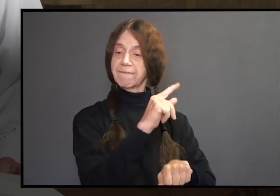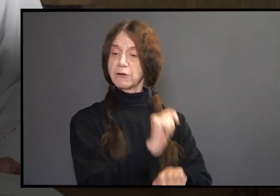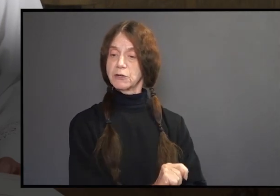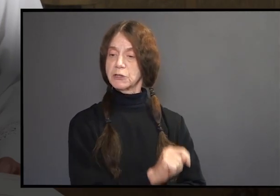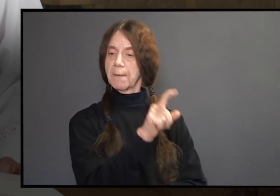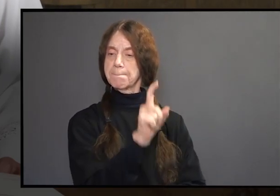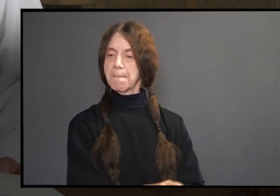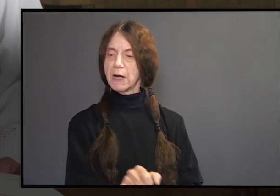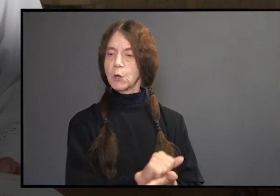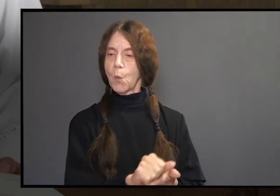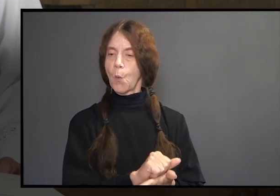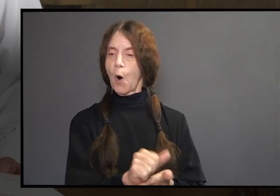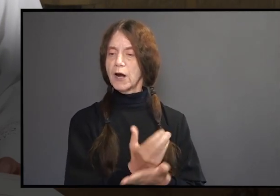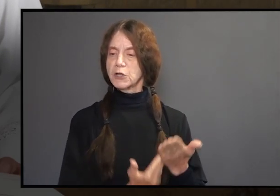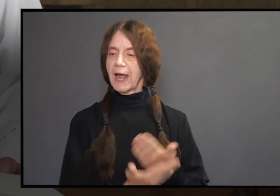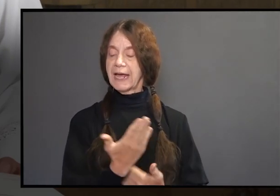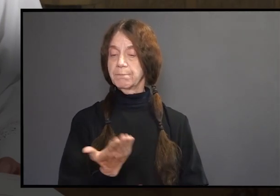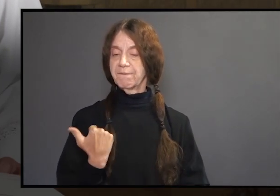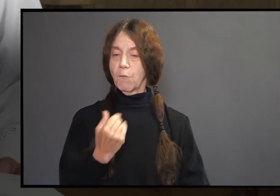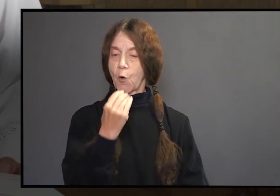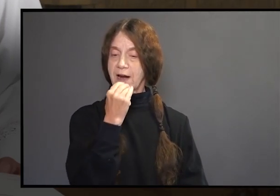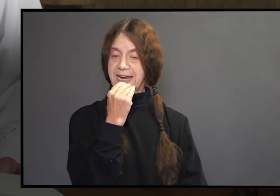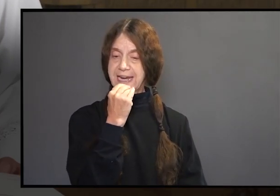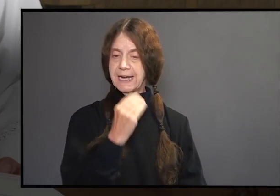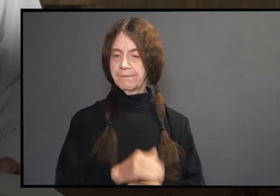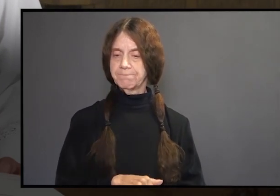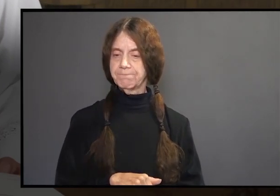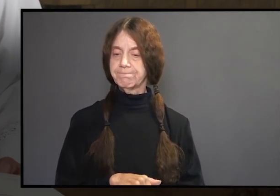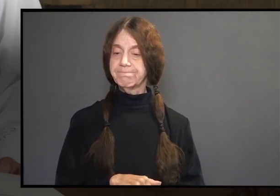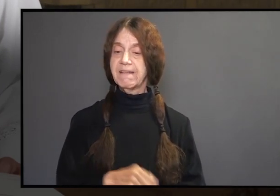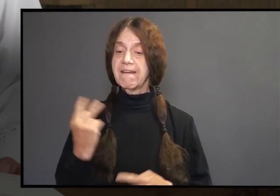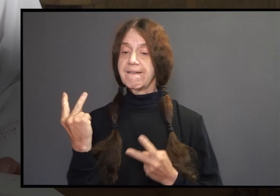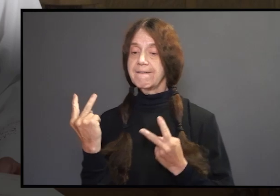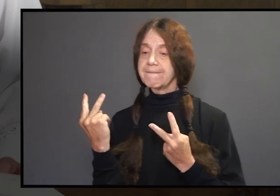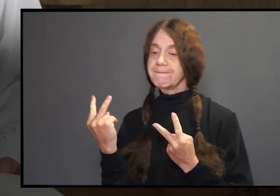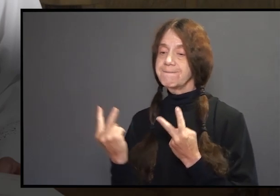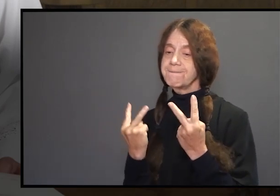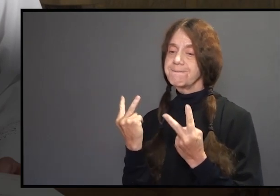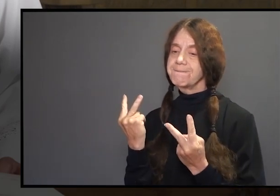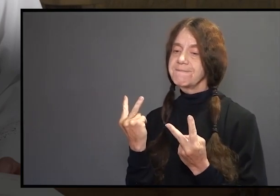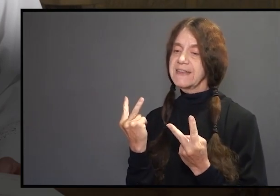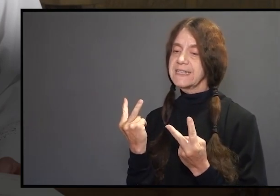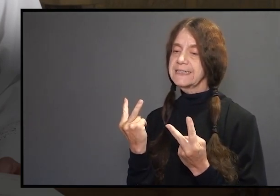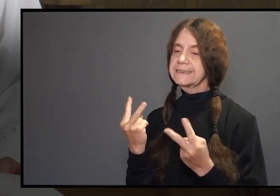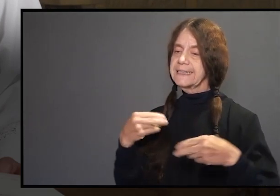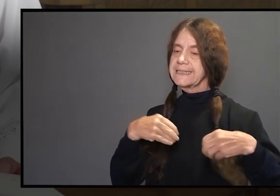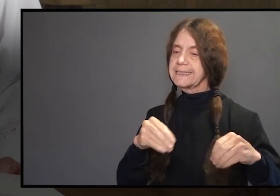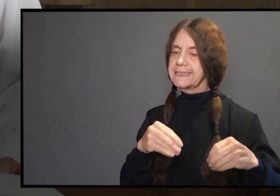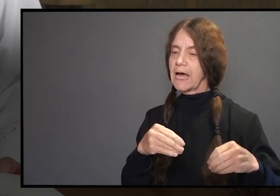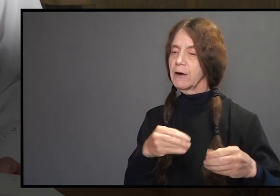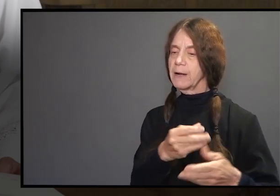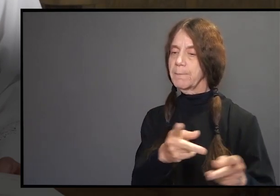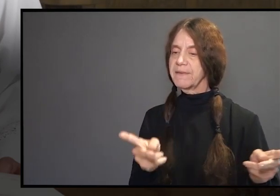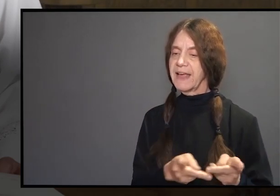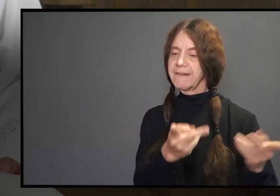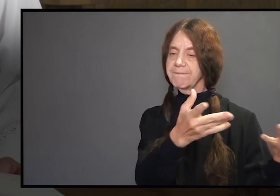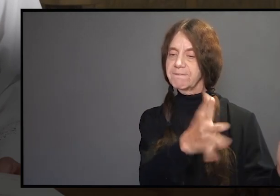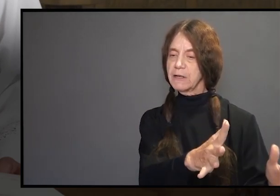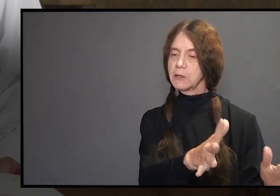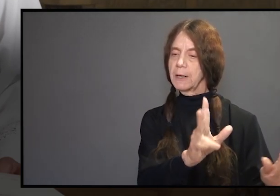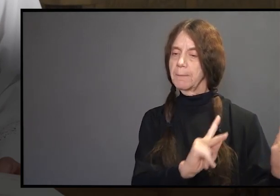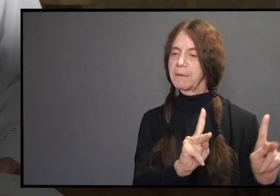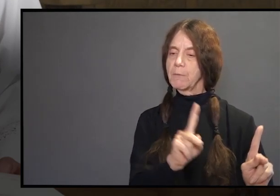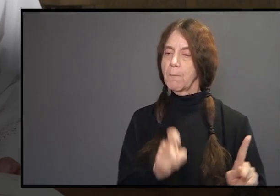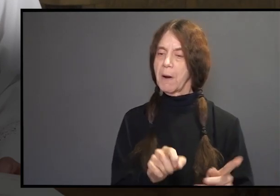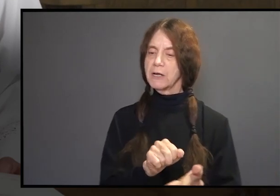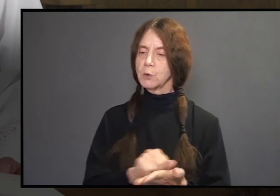unless they wash their hands, holding to the traditions of the elders. And when they come from the marketplace, they do not eat